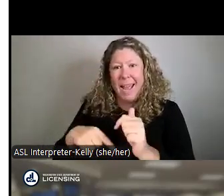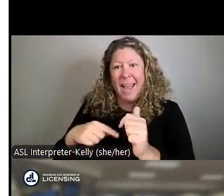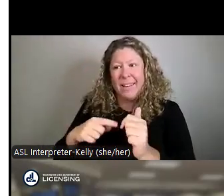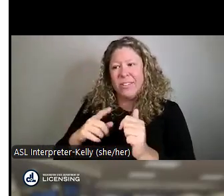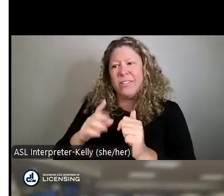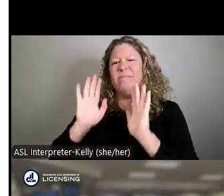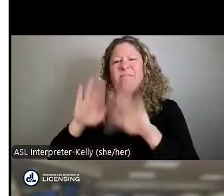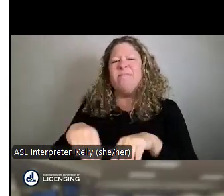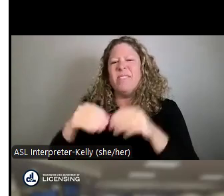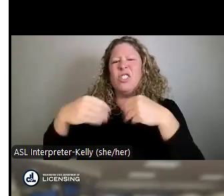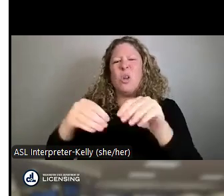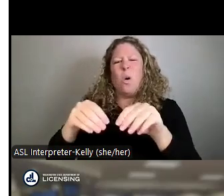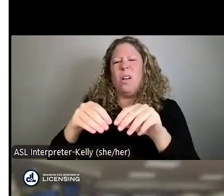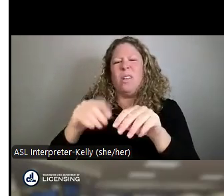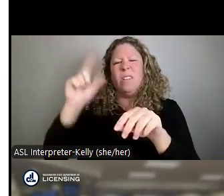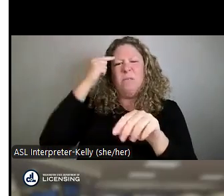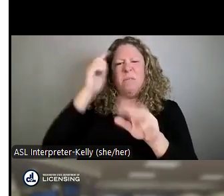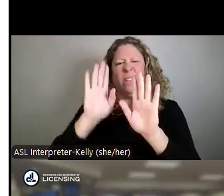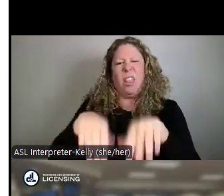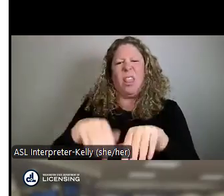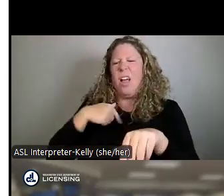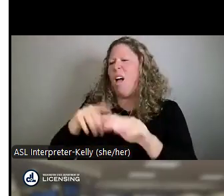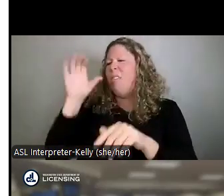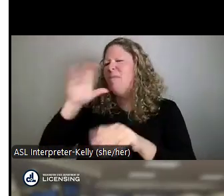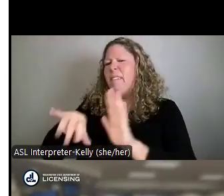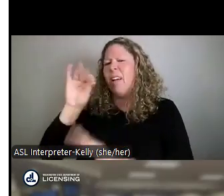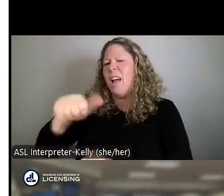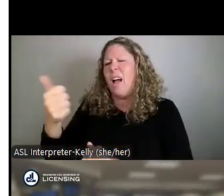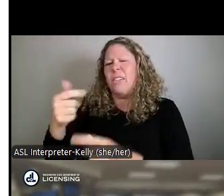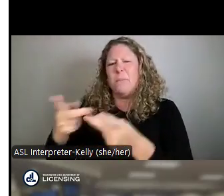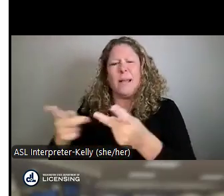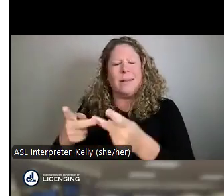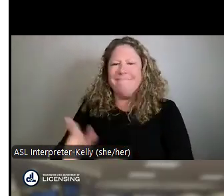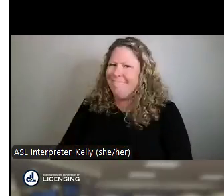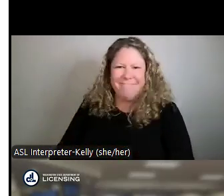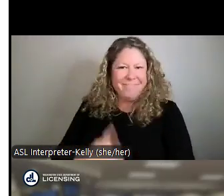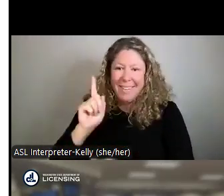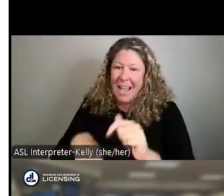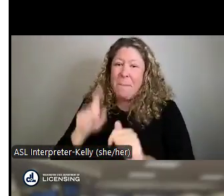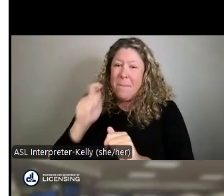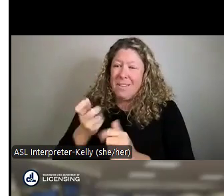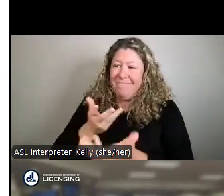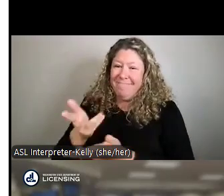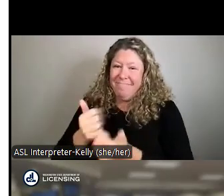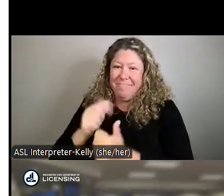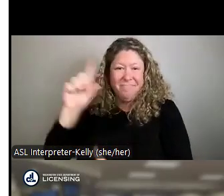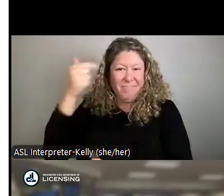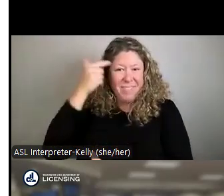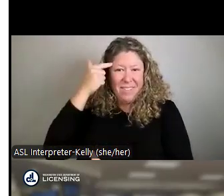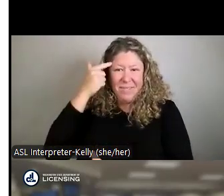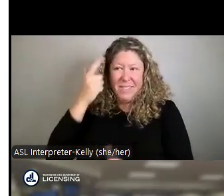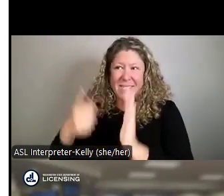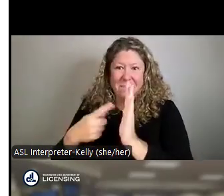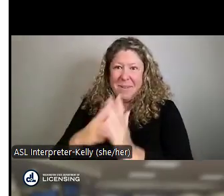store, find someone else to work with. Customers have to work with us to get what they need. They can't always go somewhere